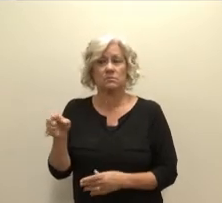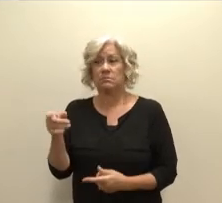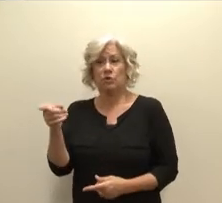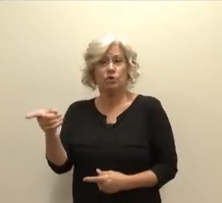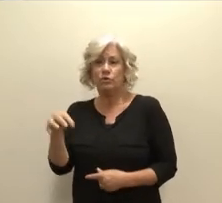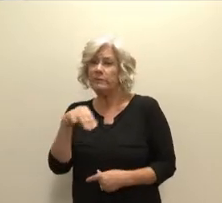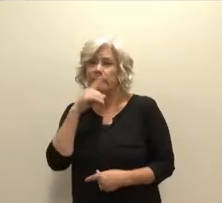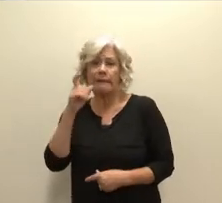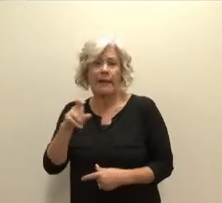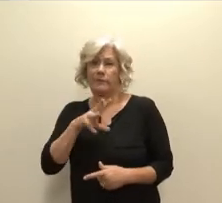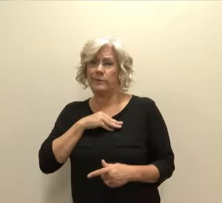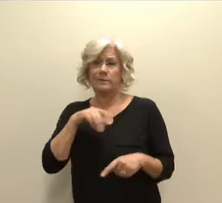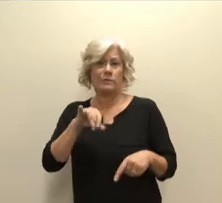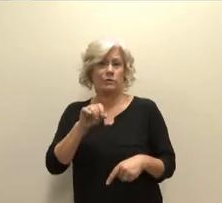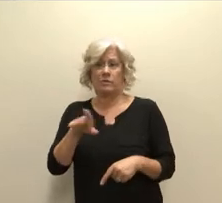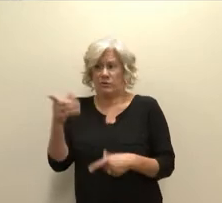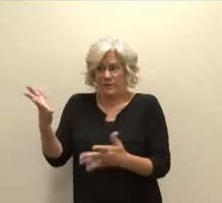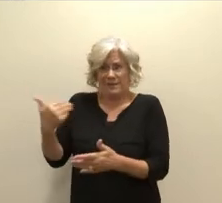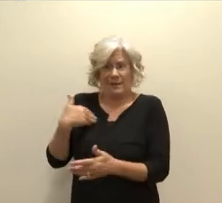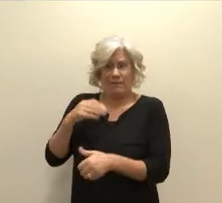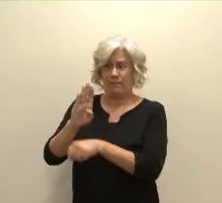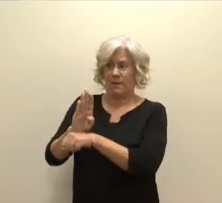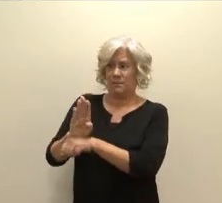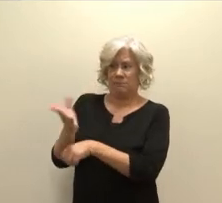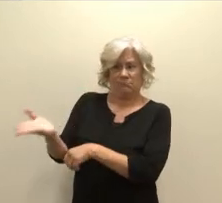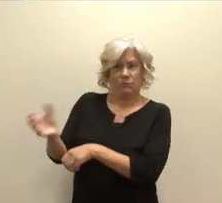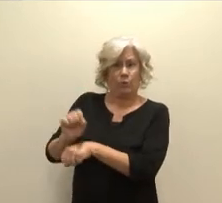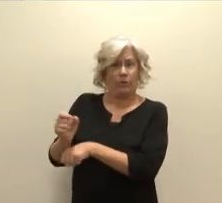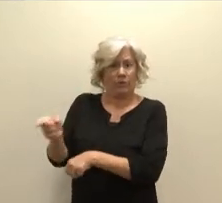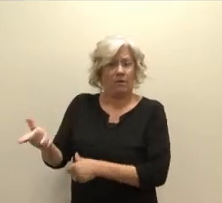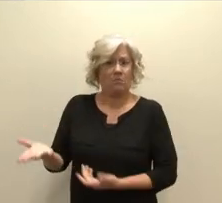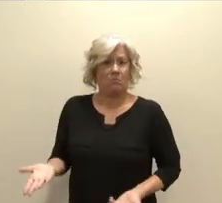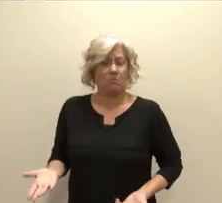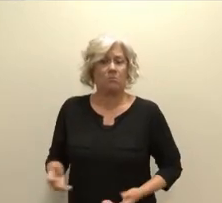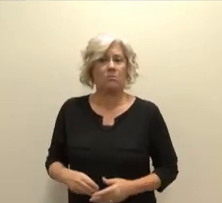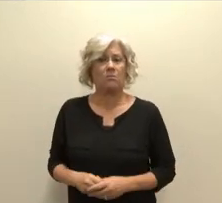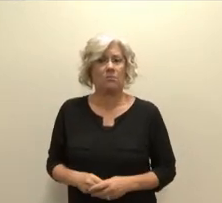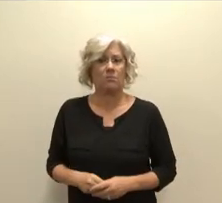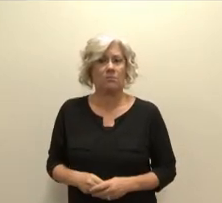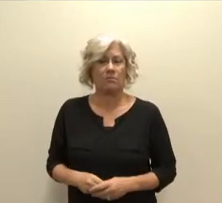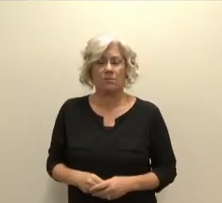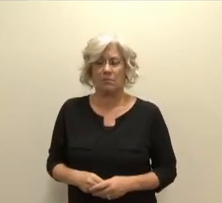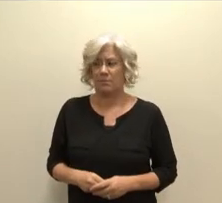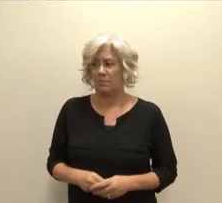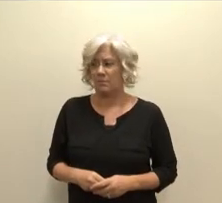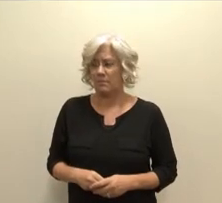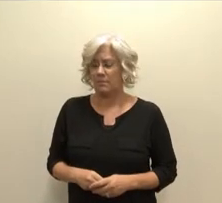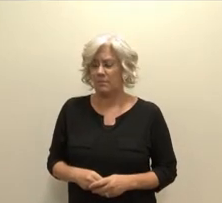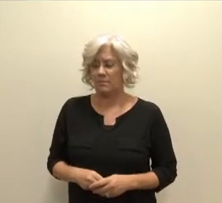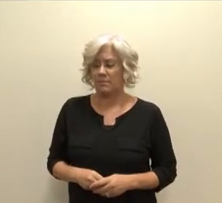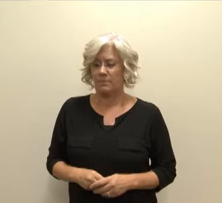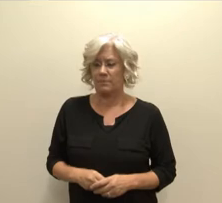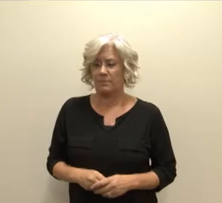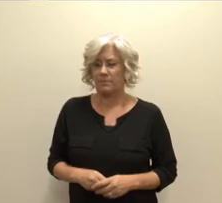job. You had one. I know, I'm not sure I understand